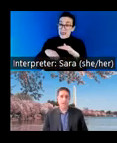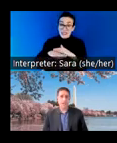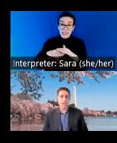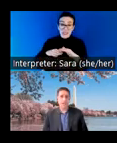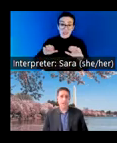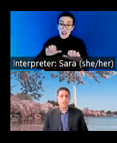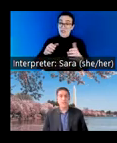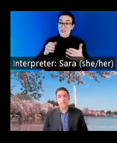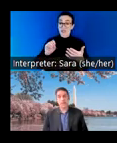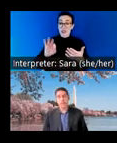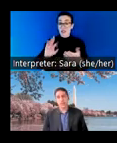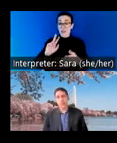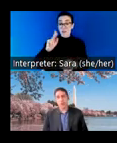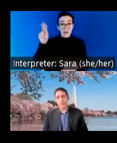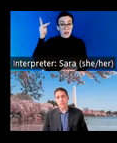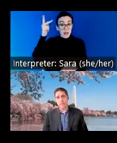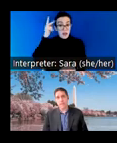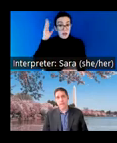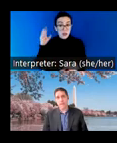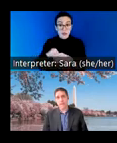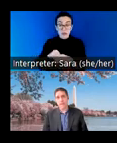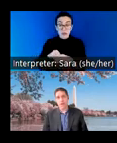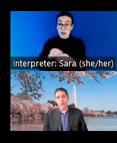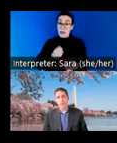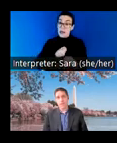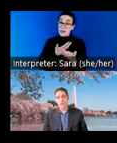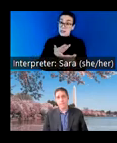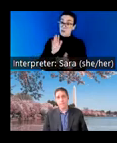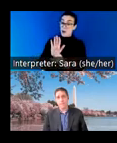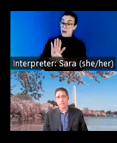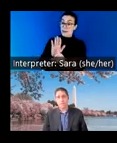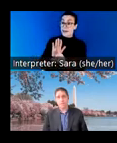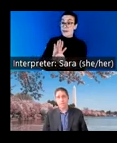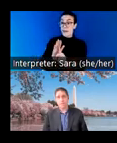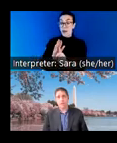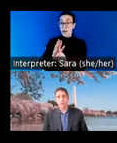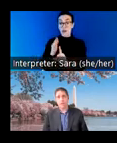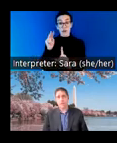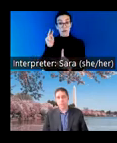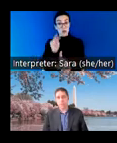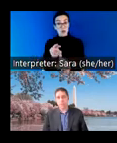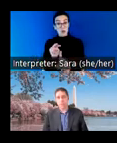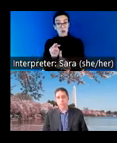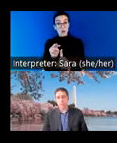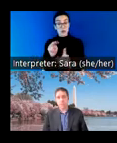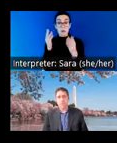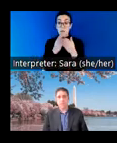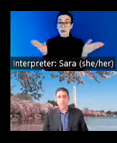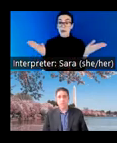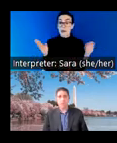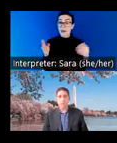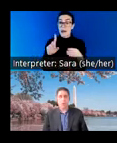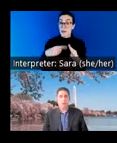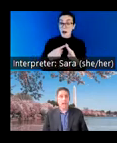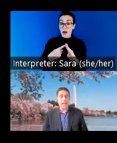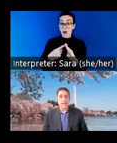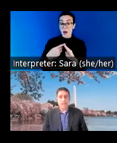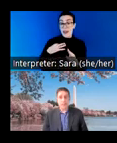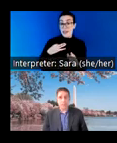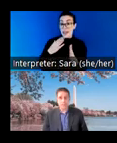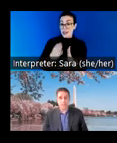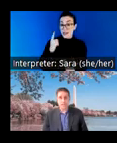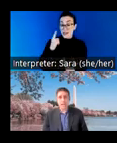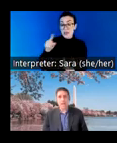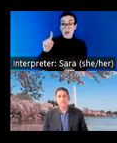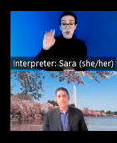such as expressing their views publicly on candidates for office, displaying bumper stickers, opining